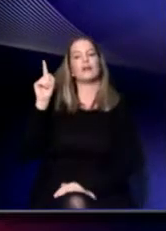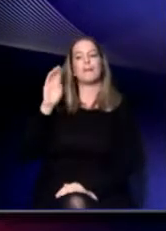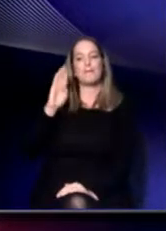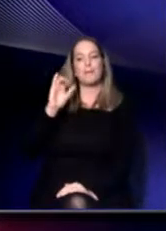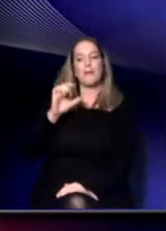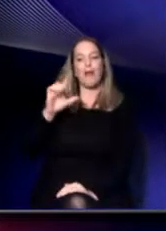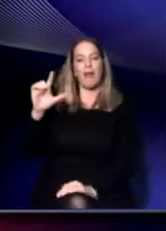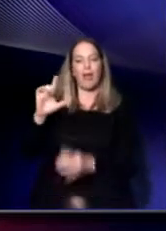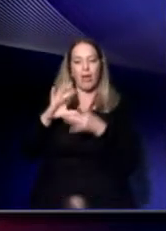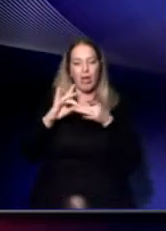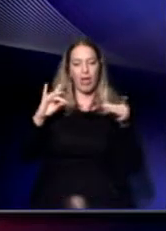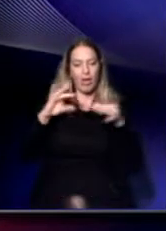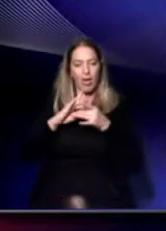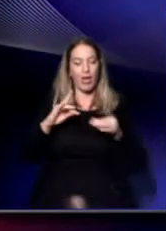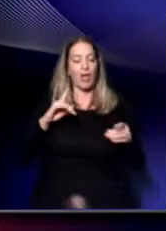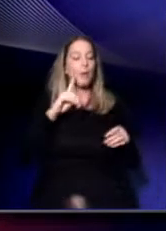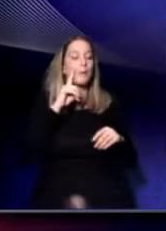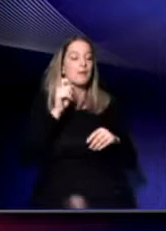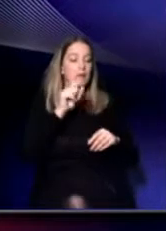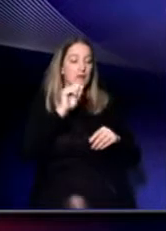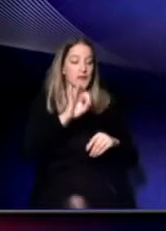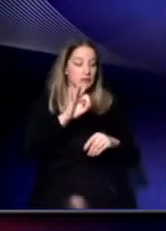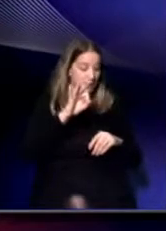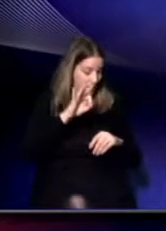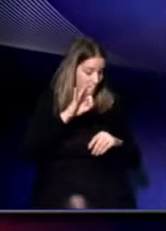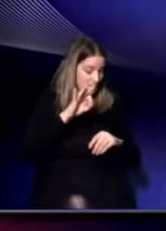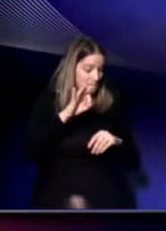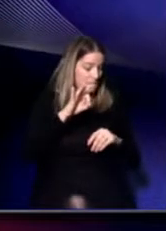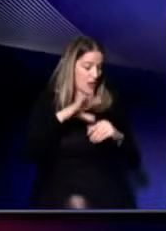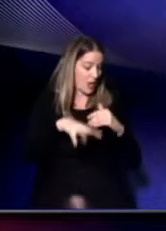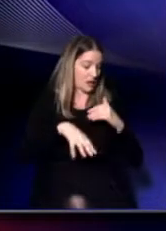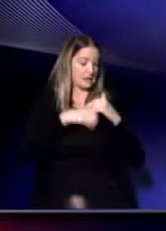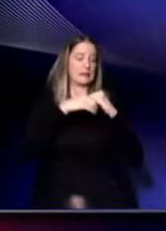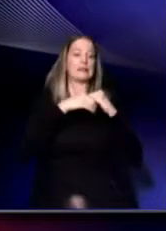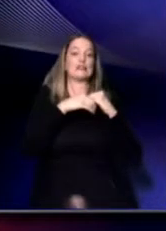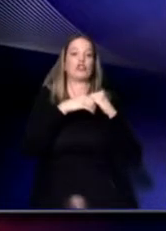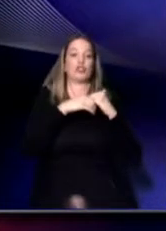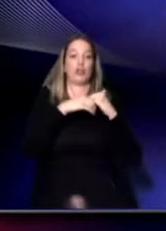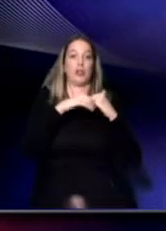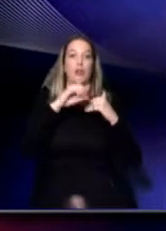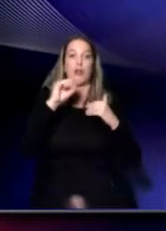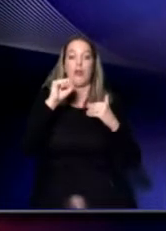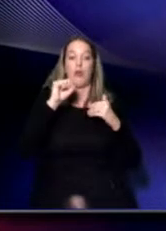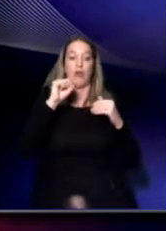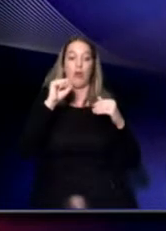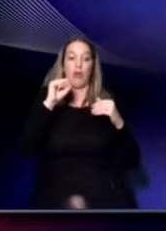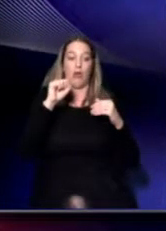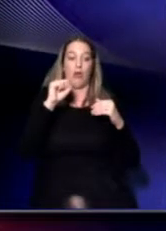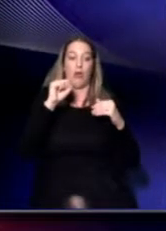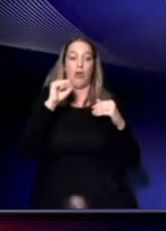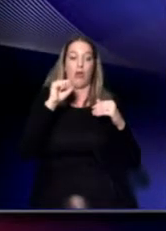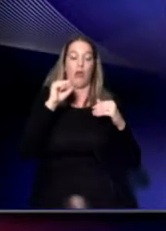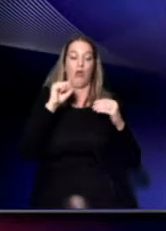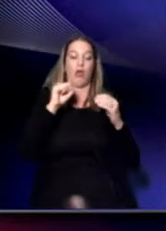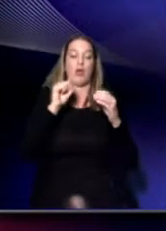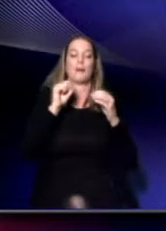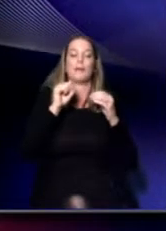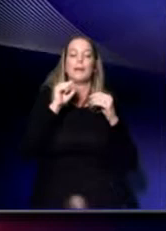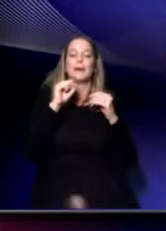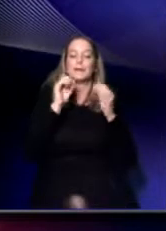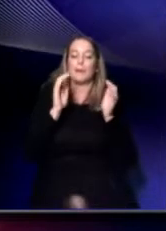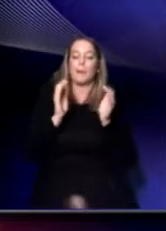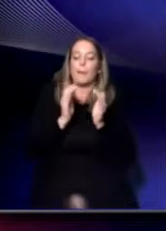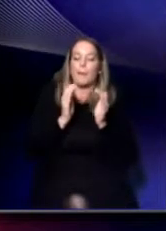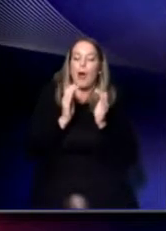the extra square footage needs for the special needs student, this might be